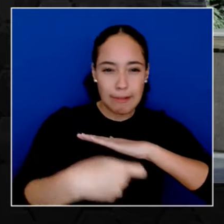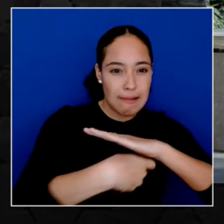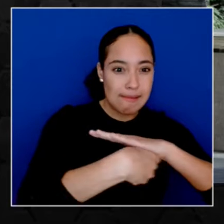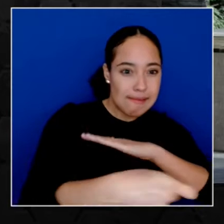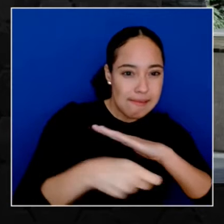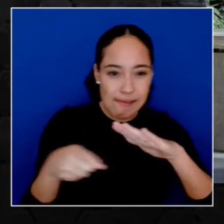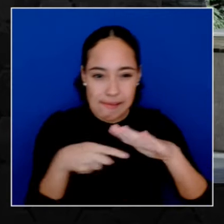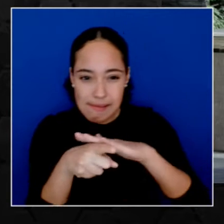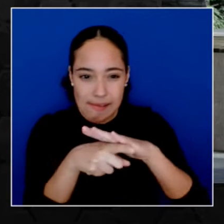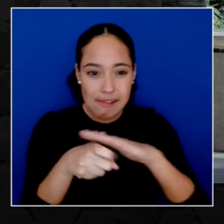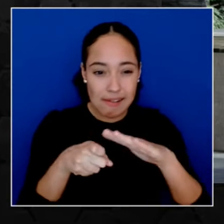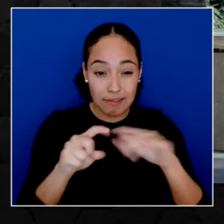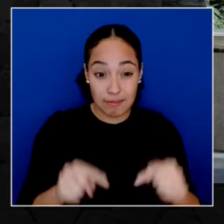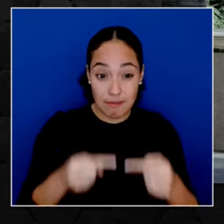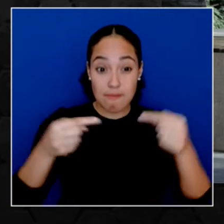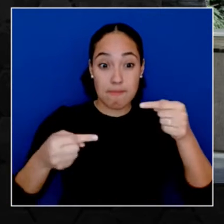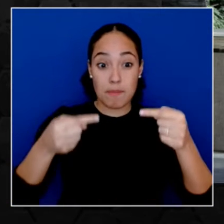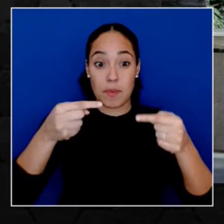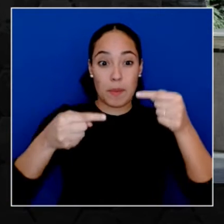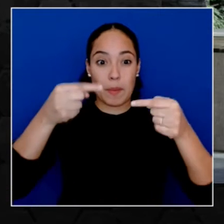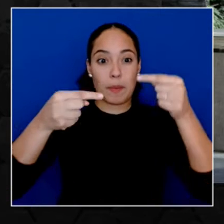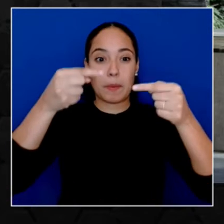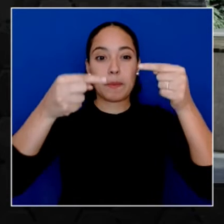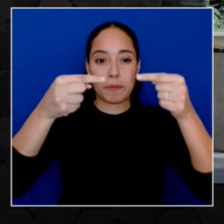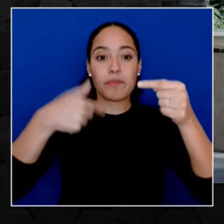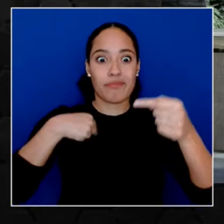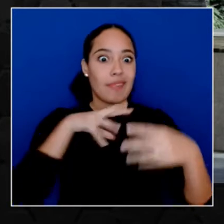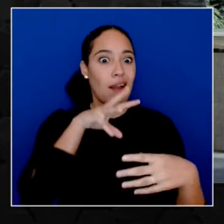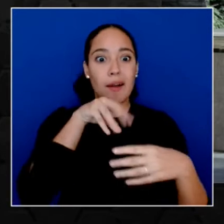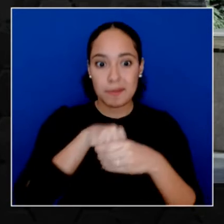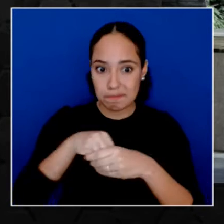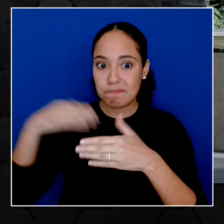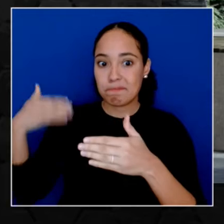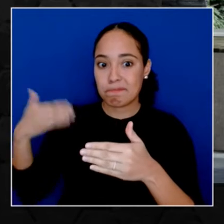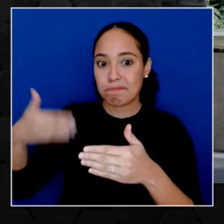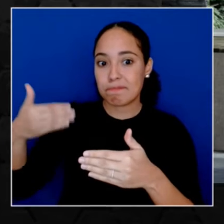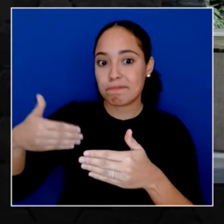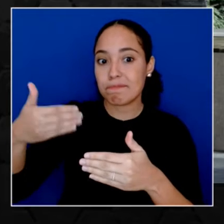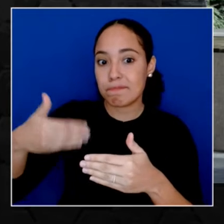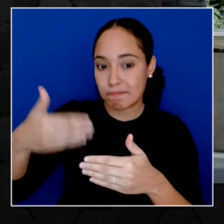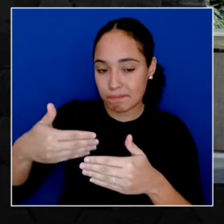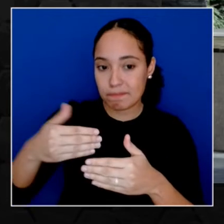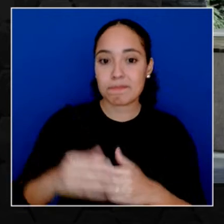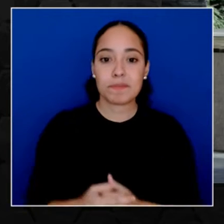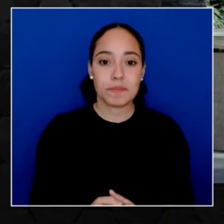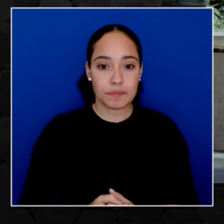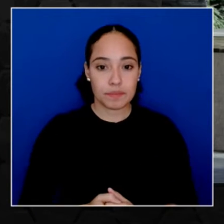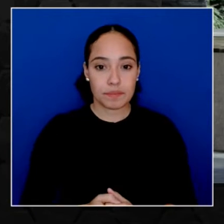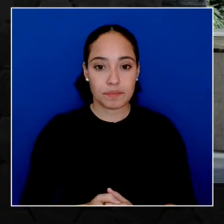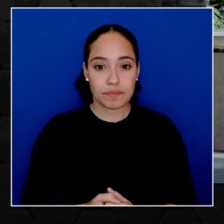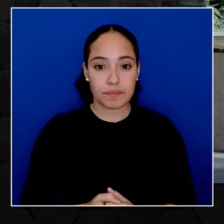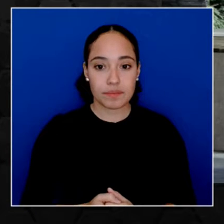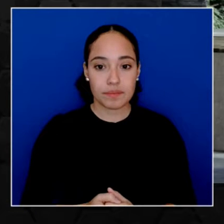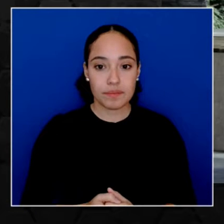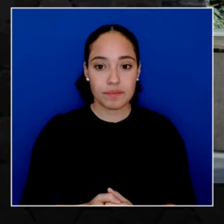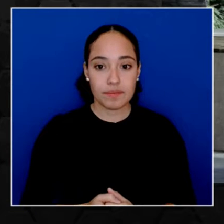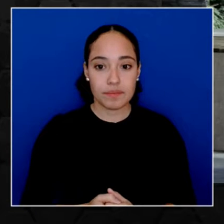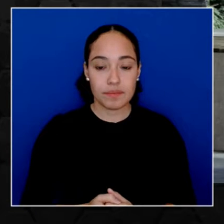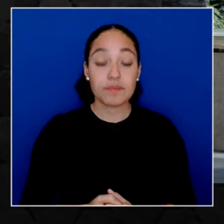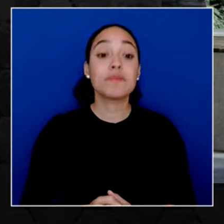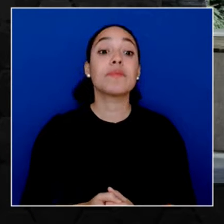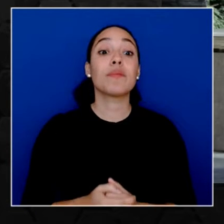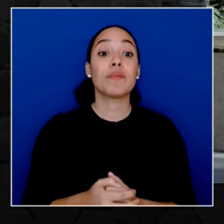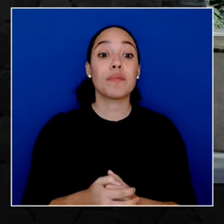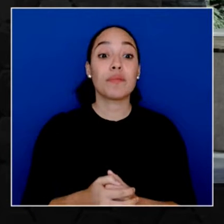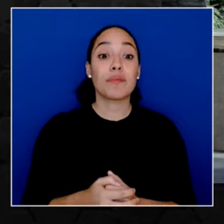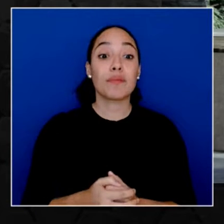on the international stage as well. Um, and finally, I also love open source, and you can find